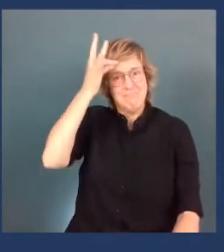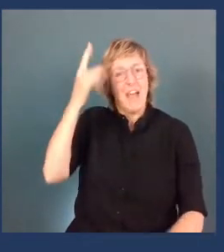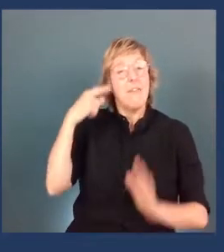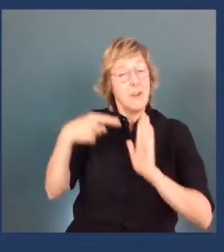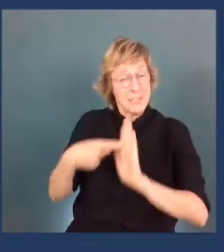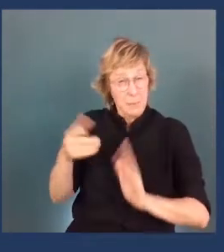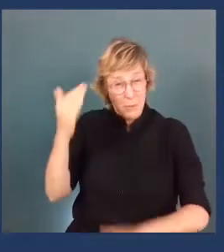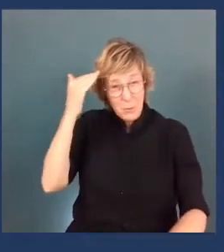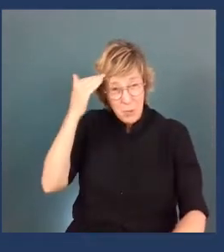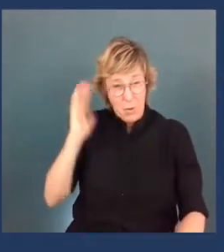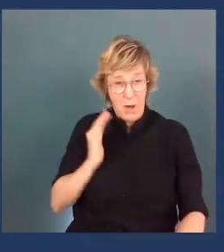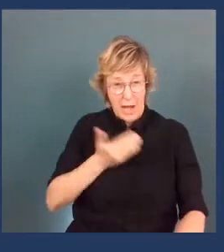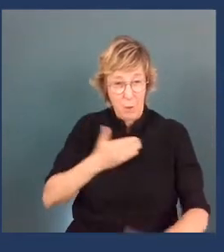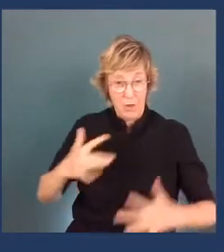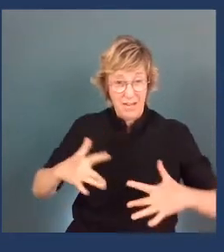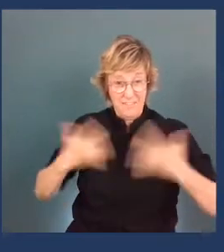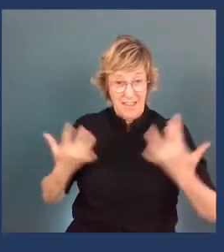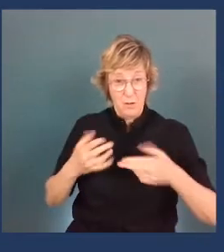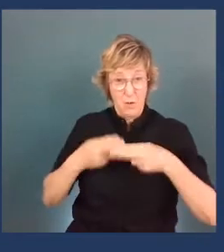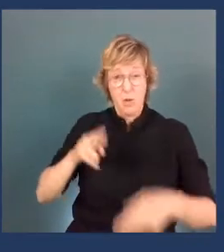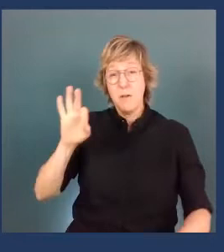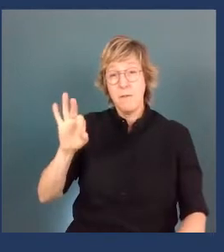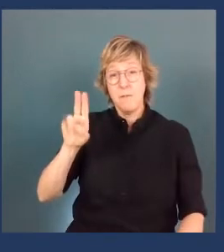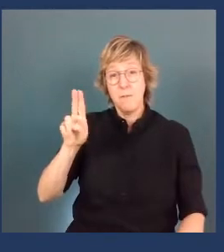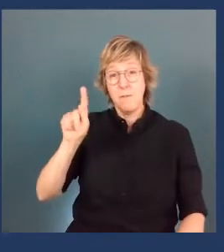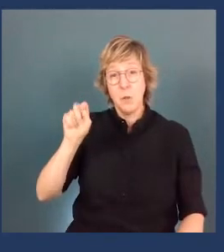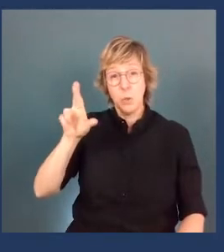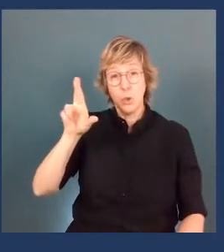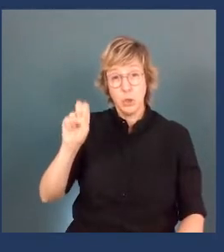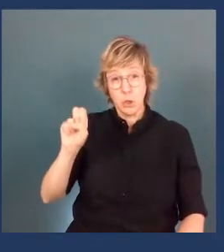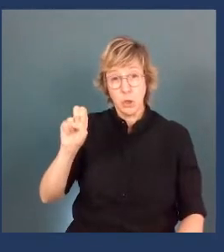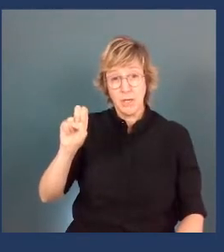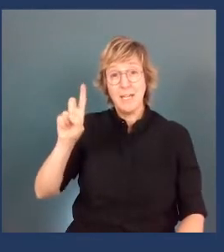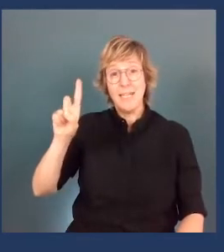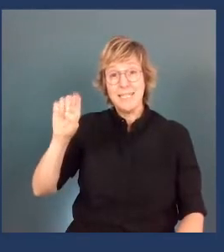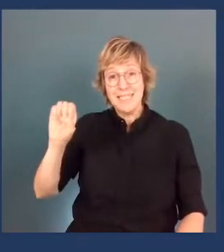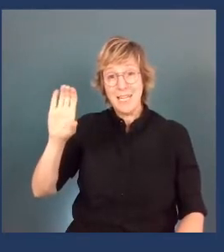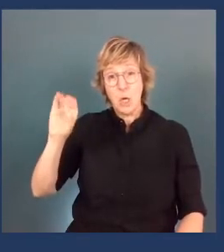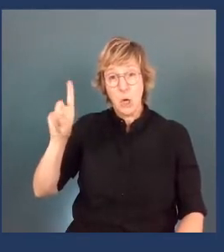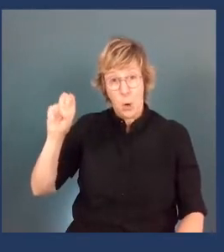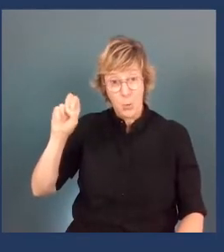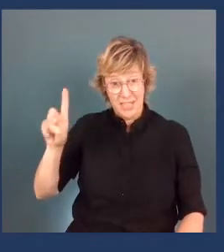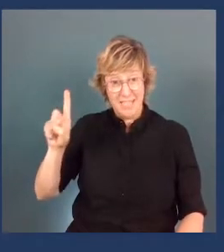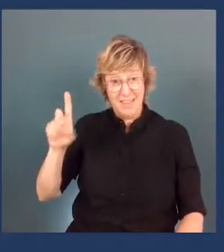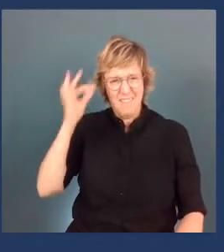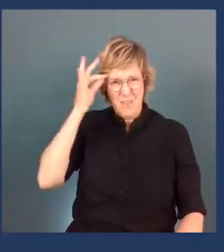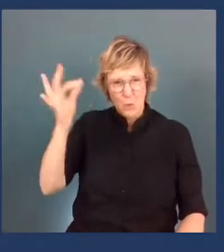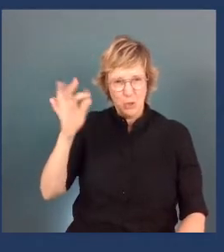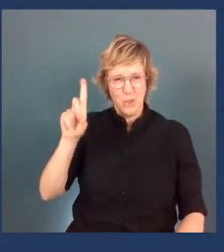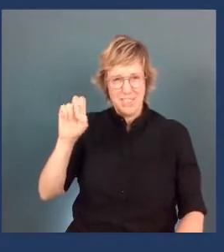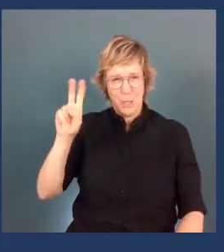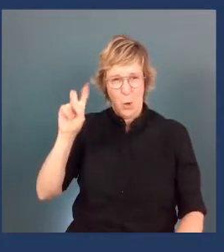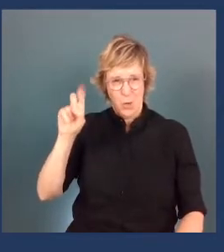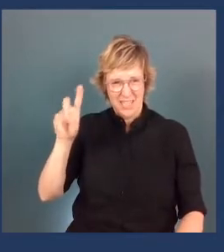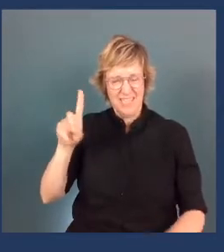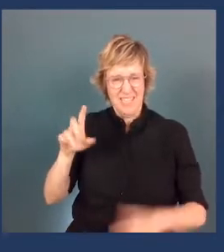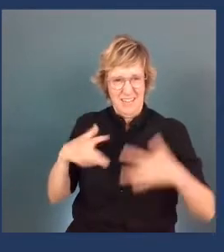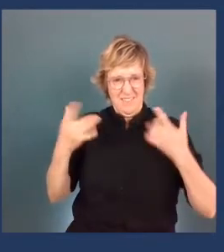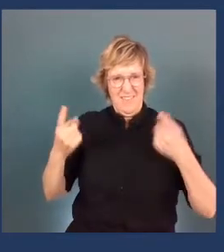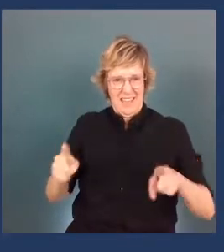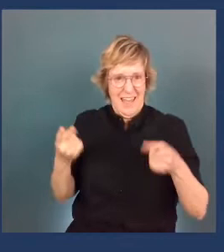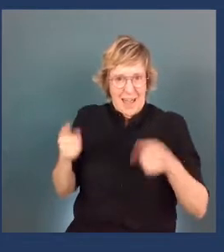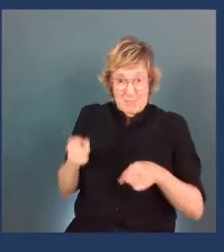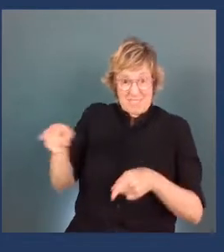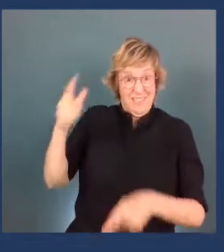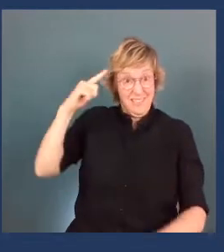Future Decoded event, which is our marquee event for customers and partners at the Excel in London, thousands of people attend. And